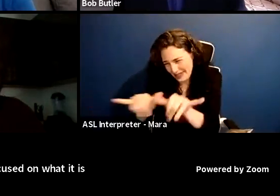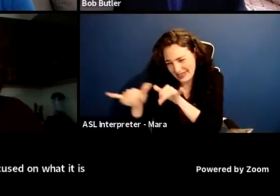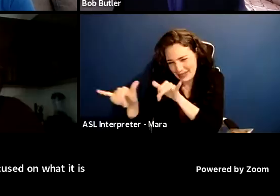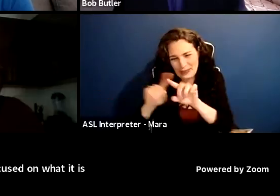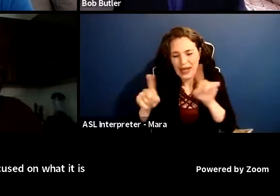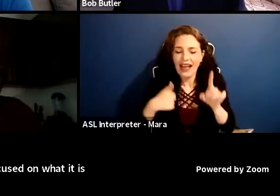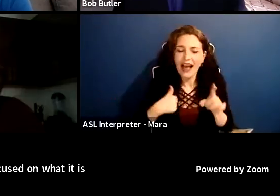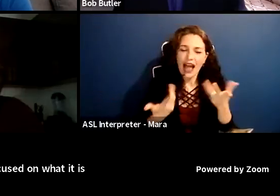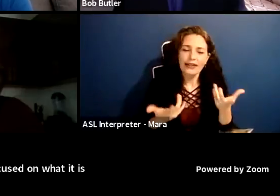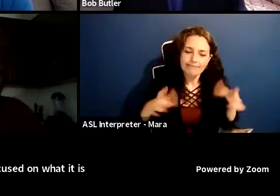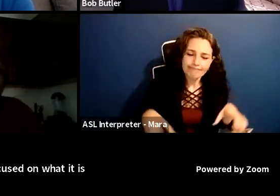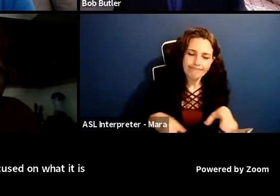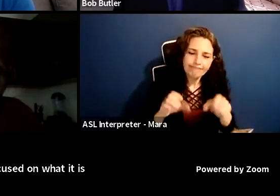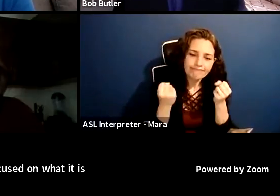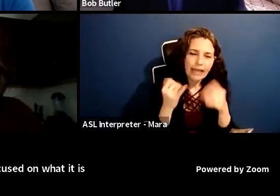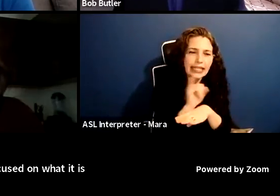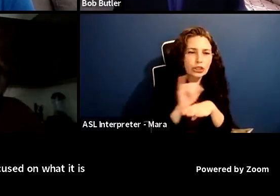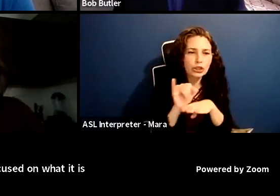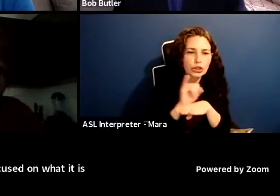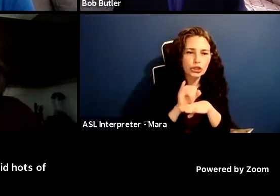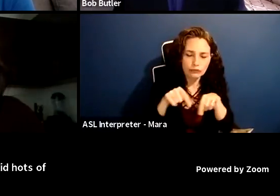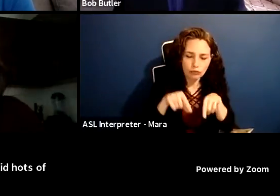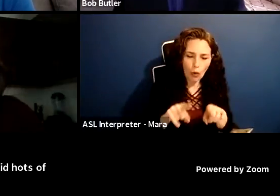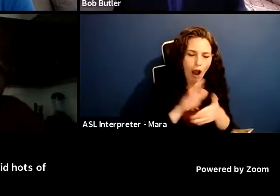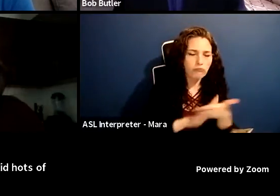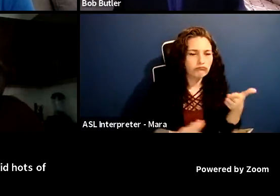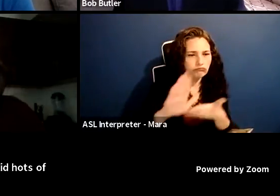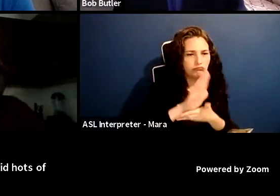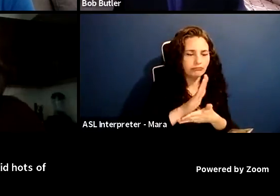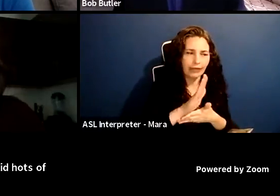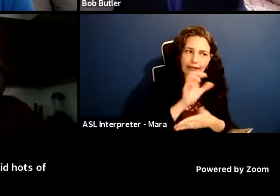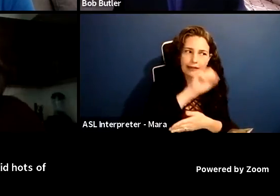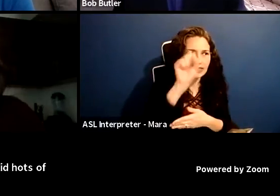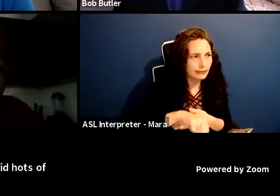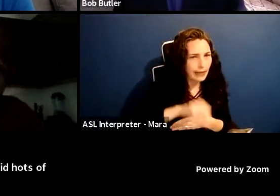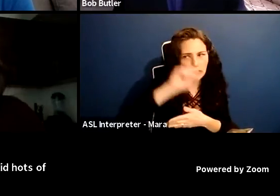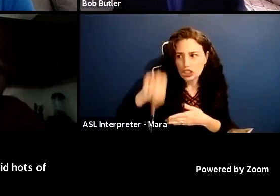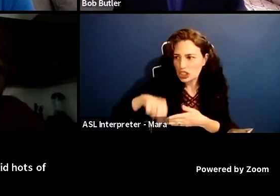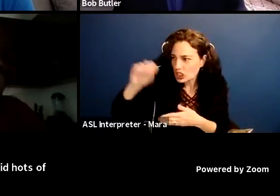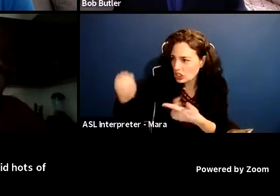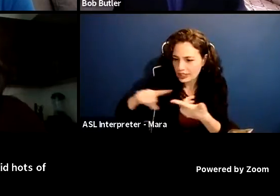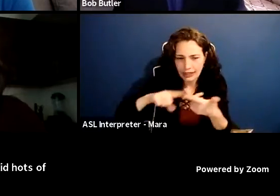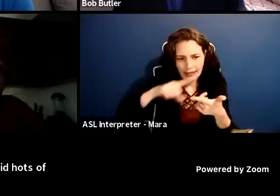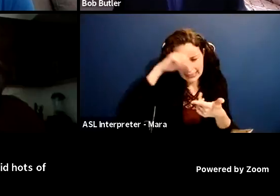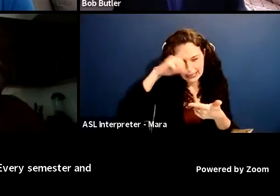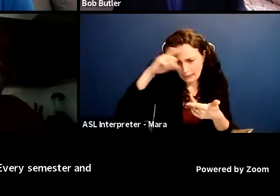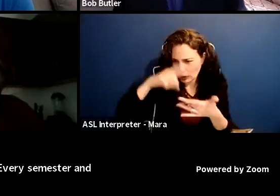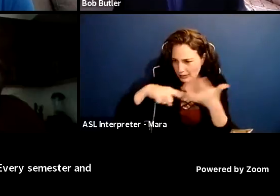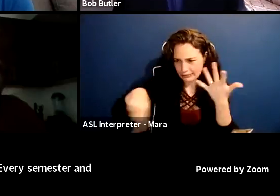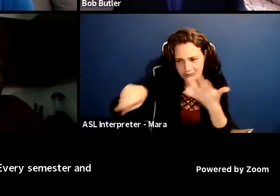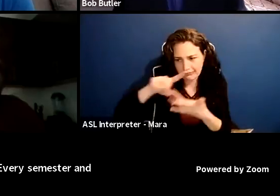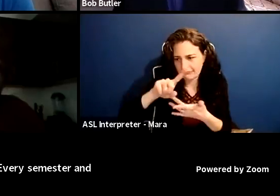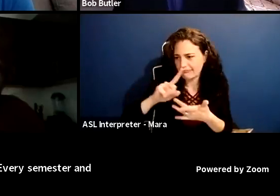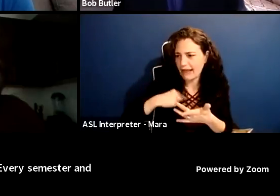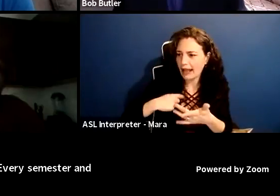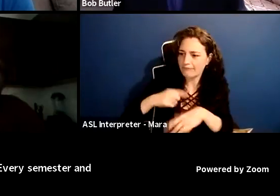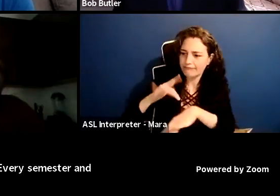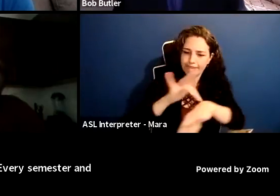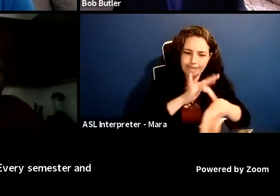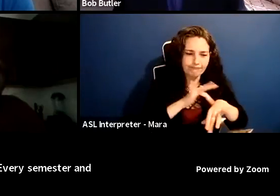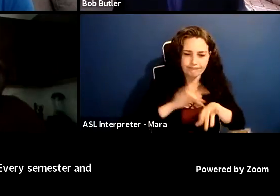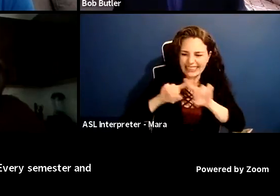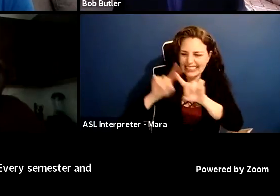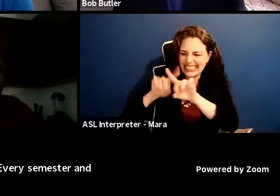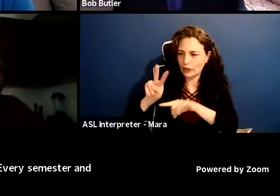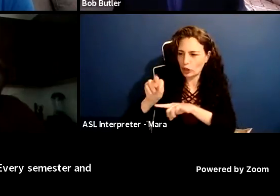lots of internships while in college. Every semester, every summer, I was always working in different newsrooms, which helped me see all